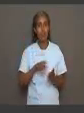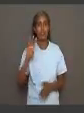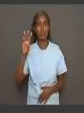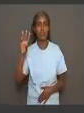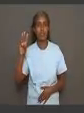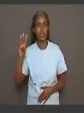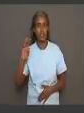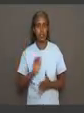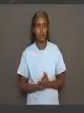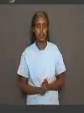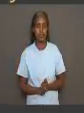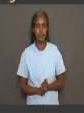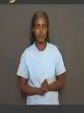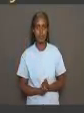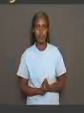6.6.